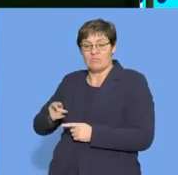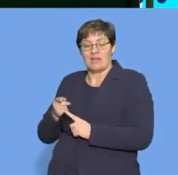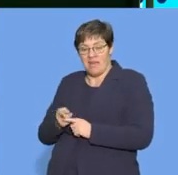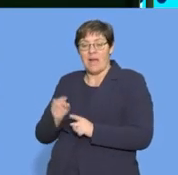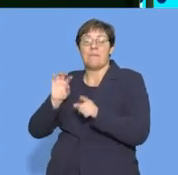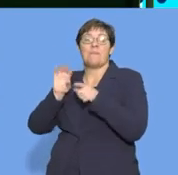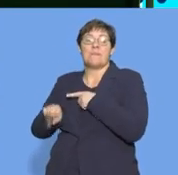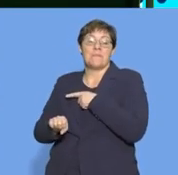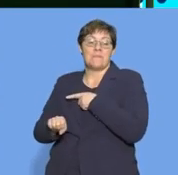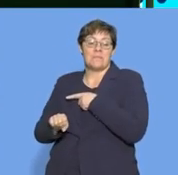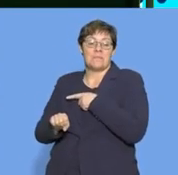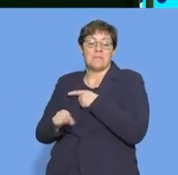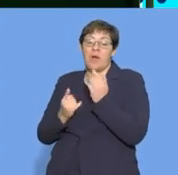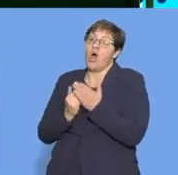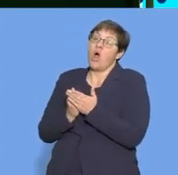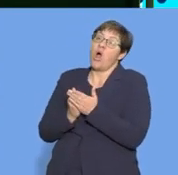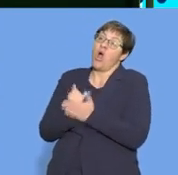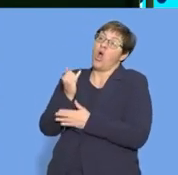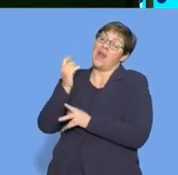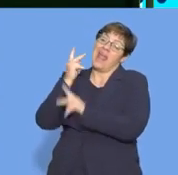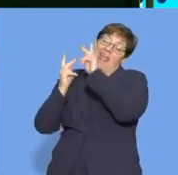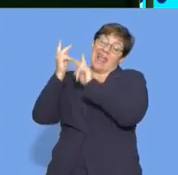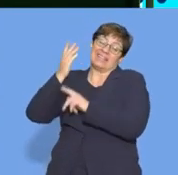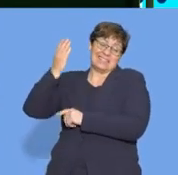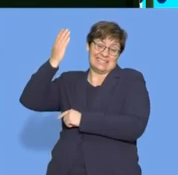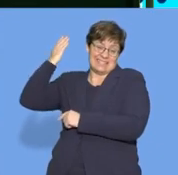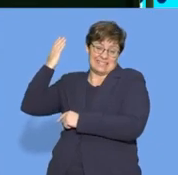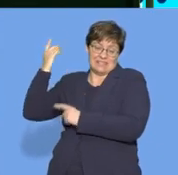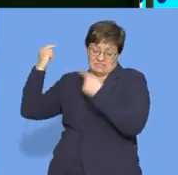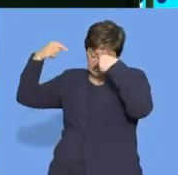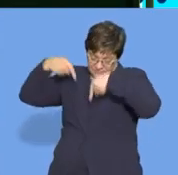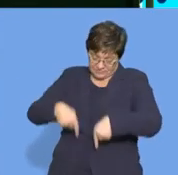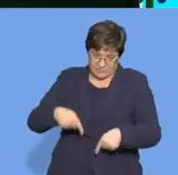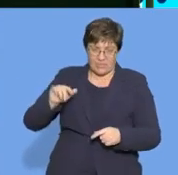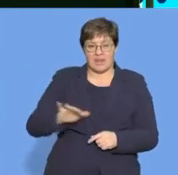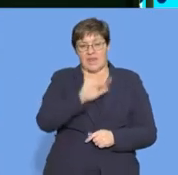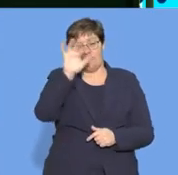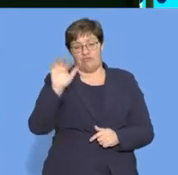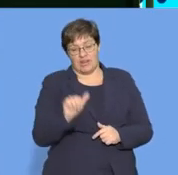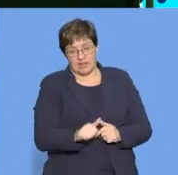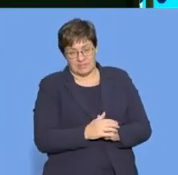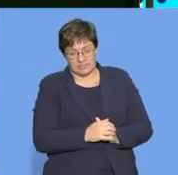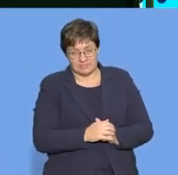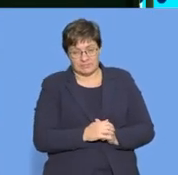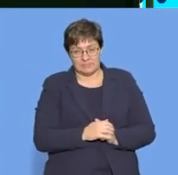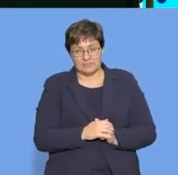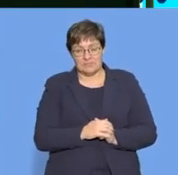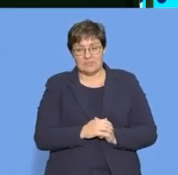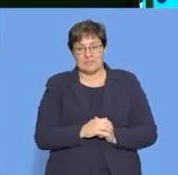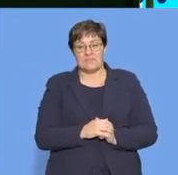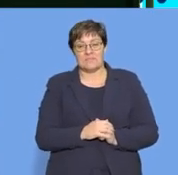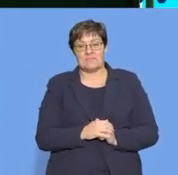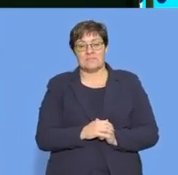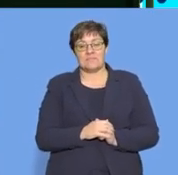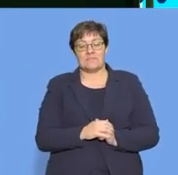in Africa, and that's how they then determined that the earliest ancestor then is traced back to having originated in